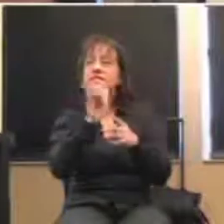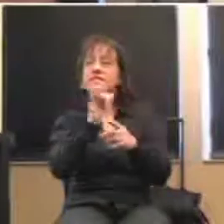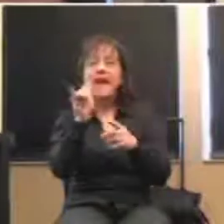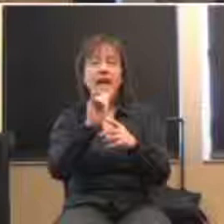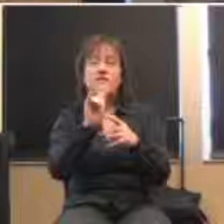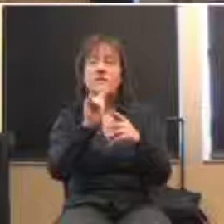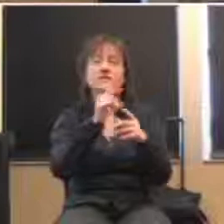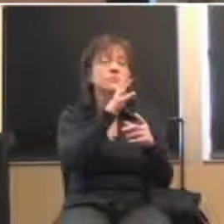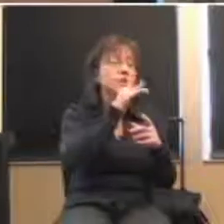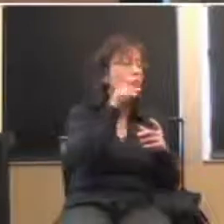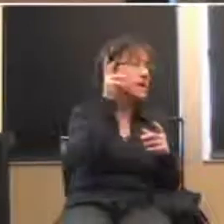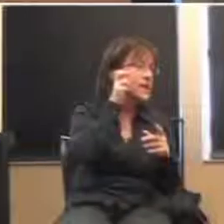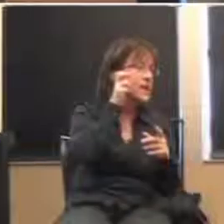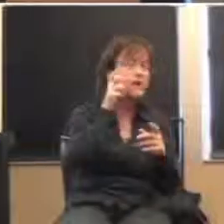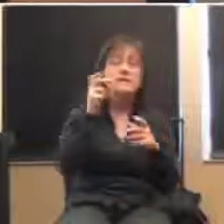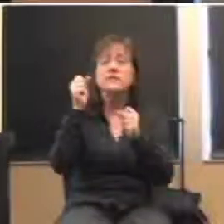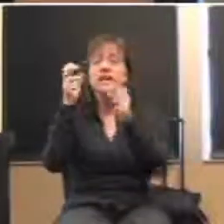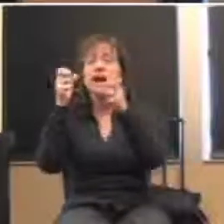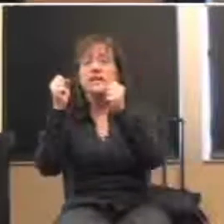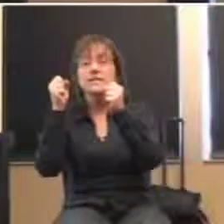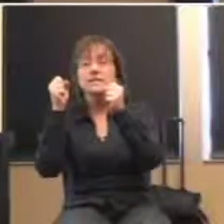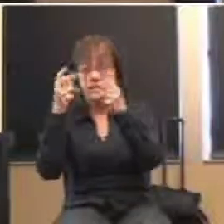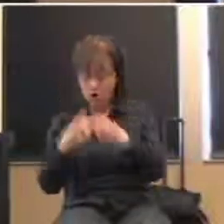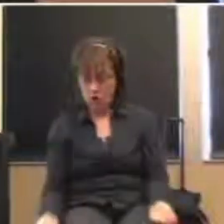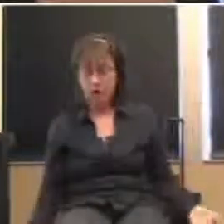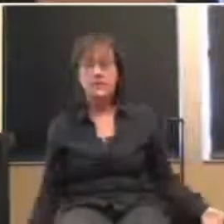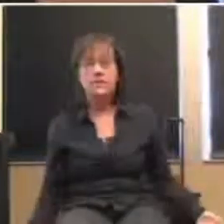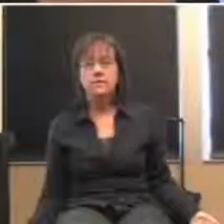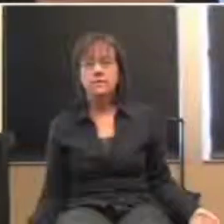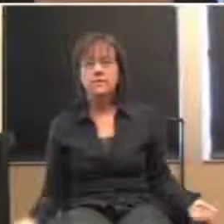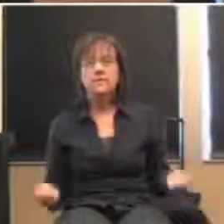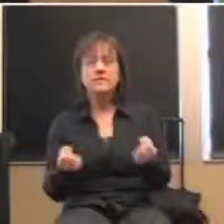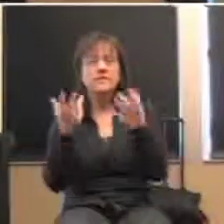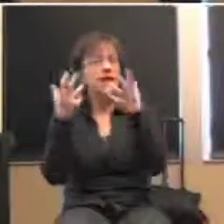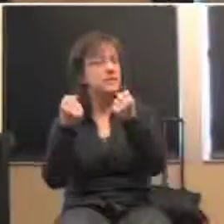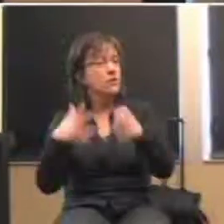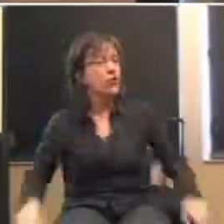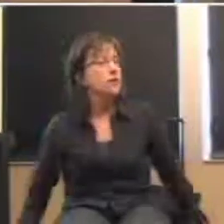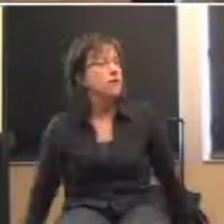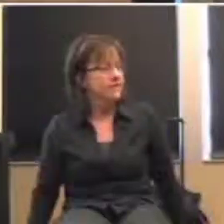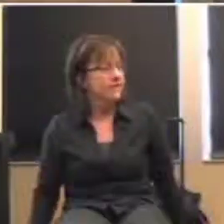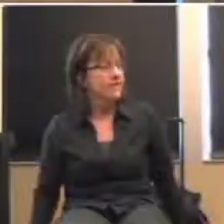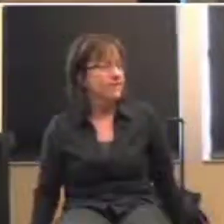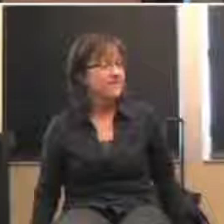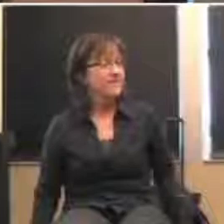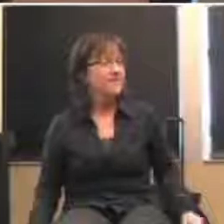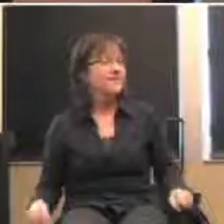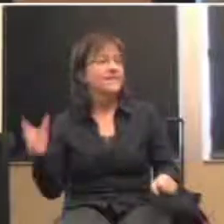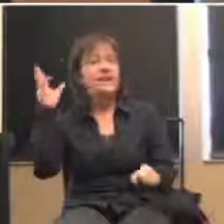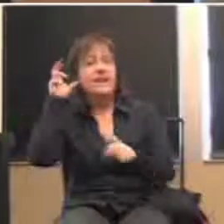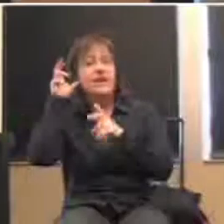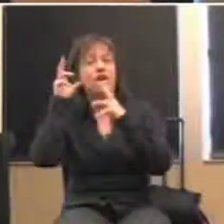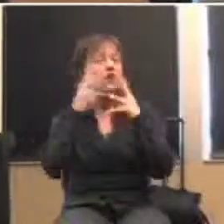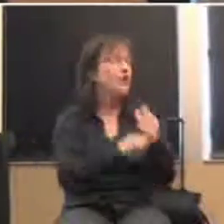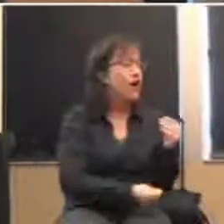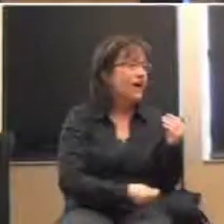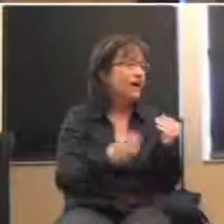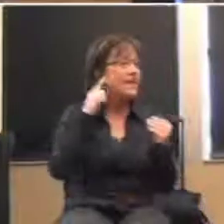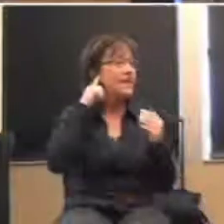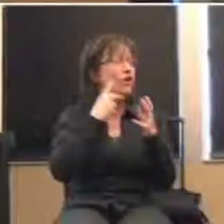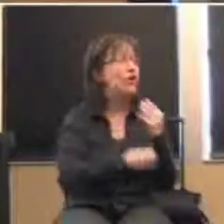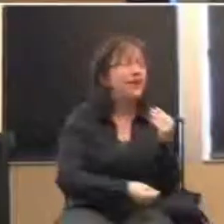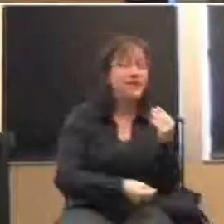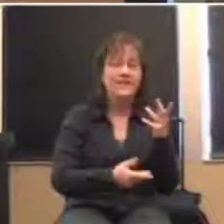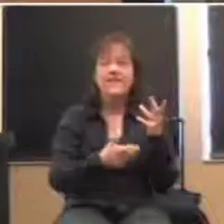word. You sign it, It's gone. it's gone. And so when we say things like